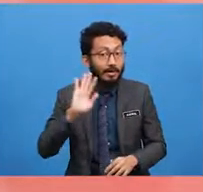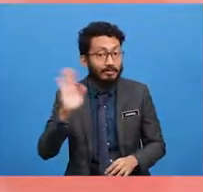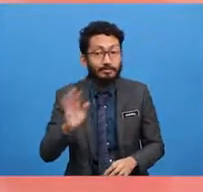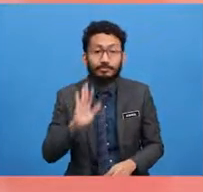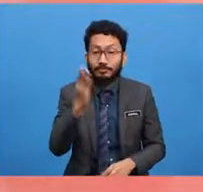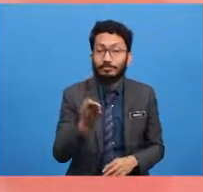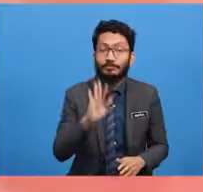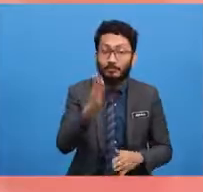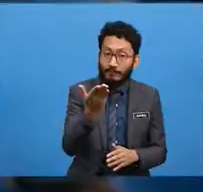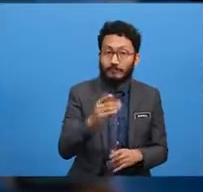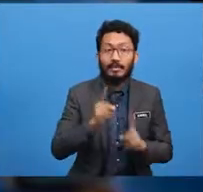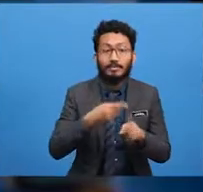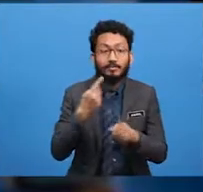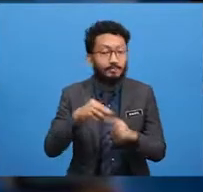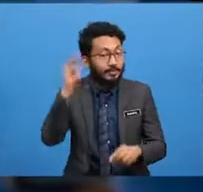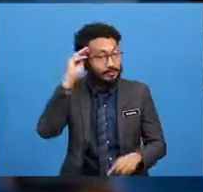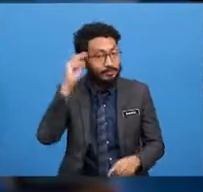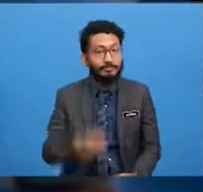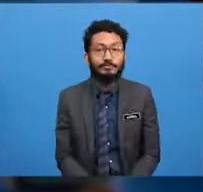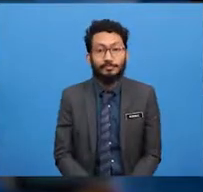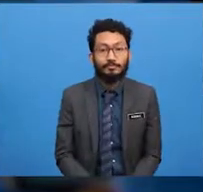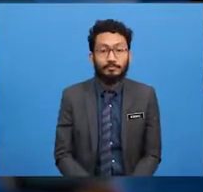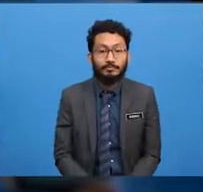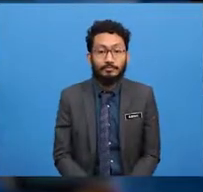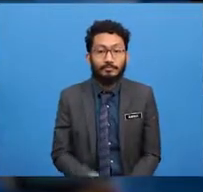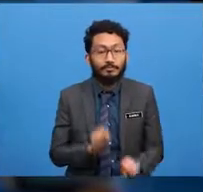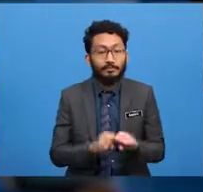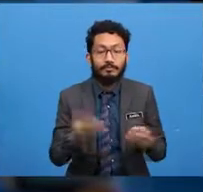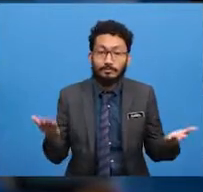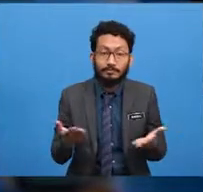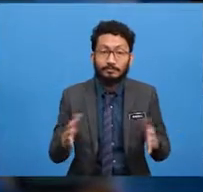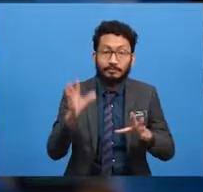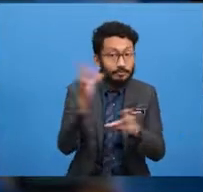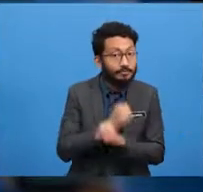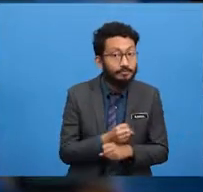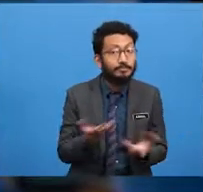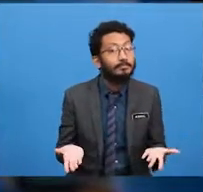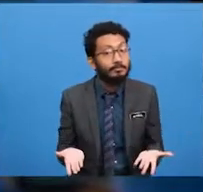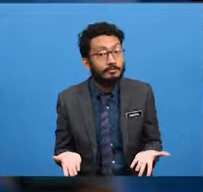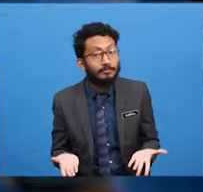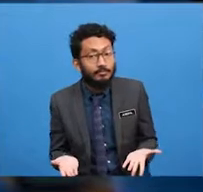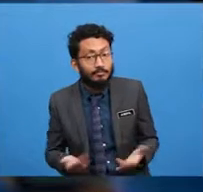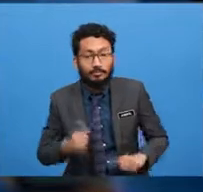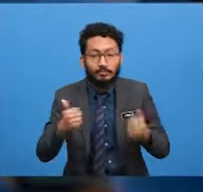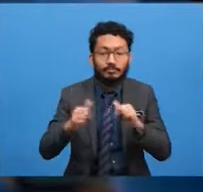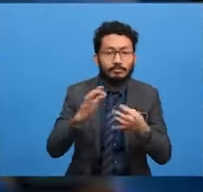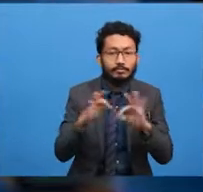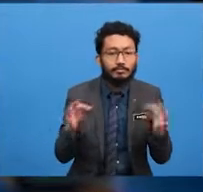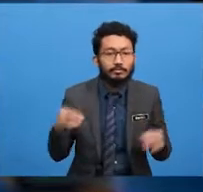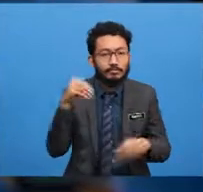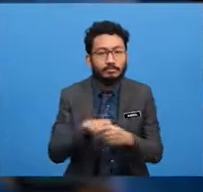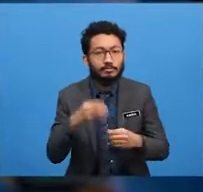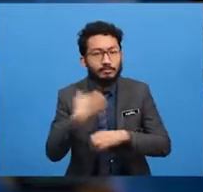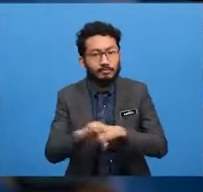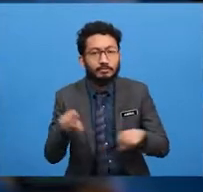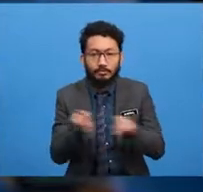friend, Mark. So, here's a summary of which sentences in the email